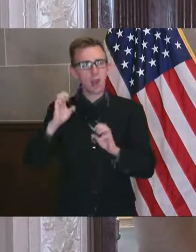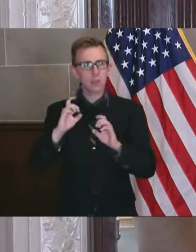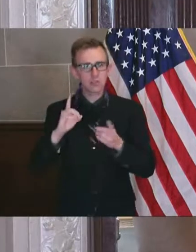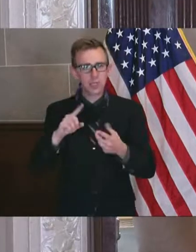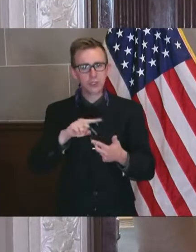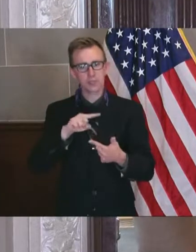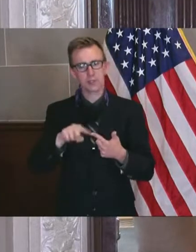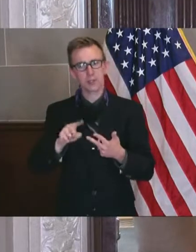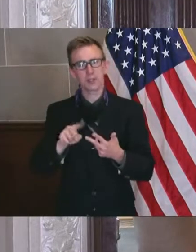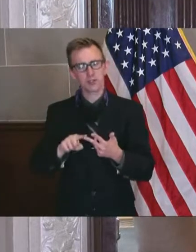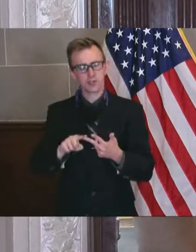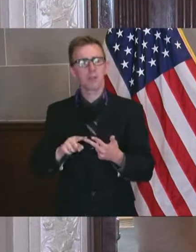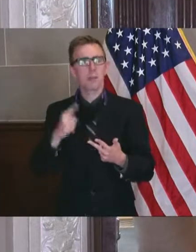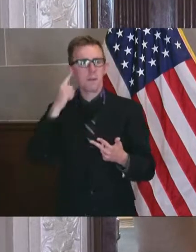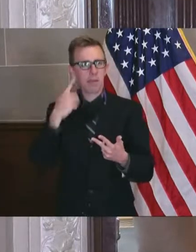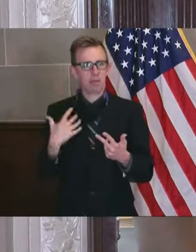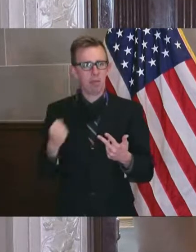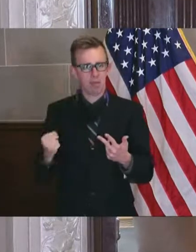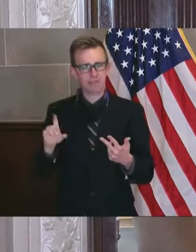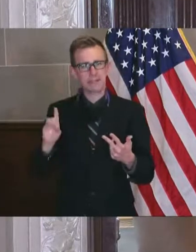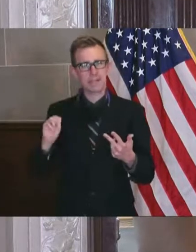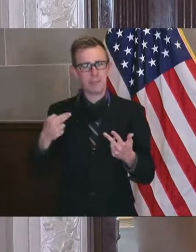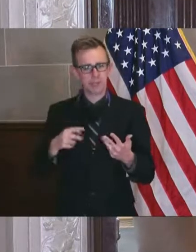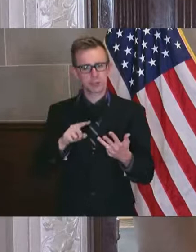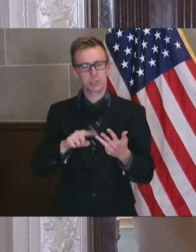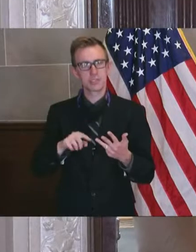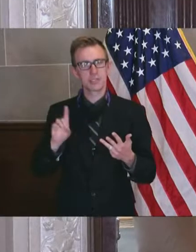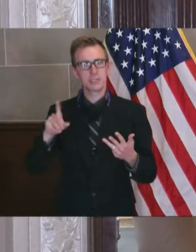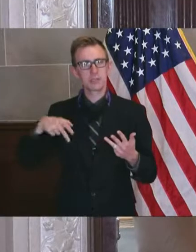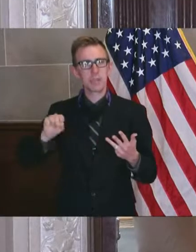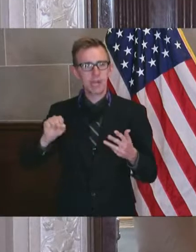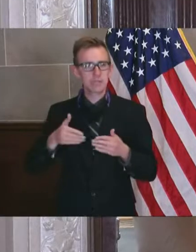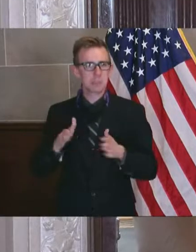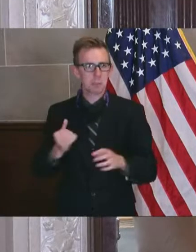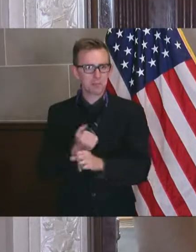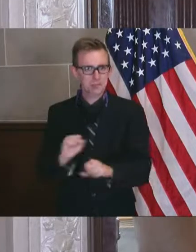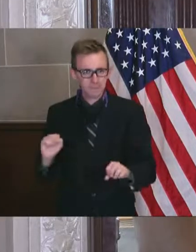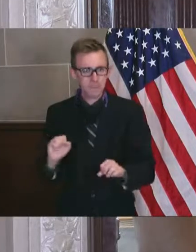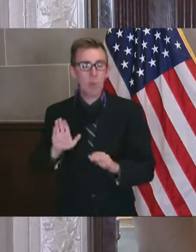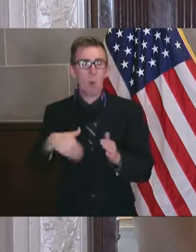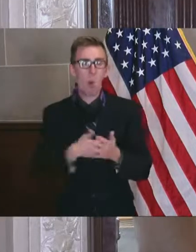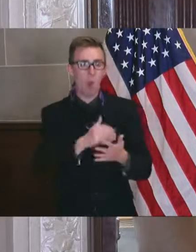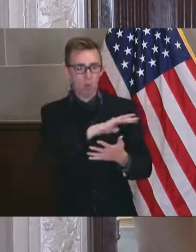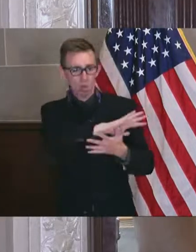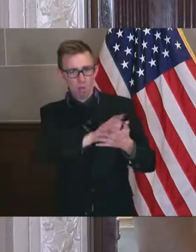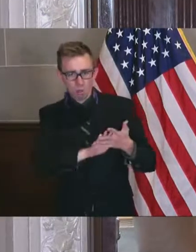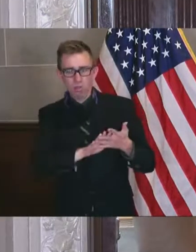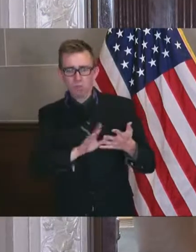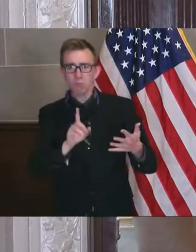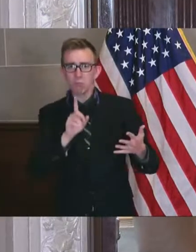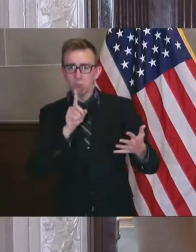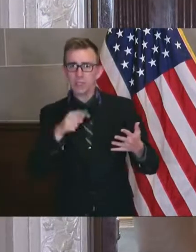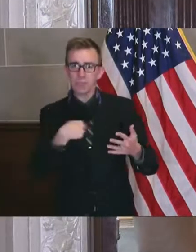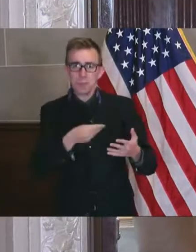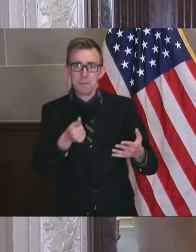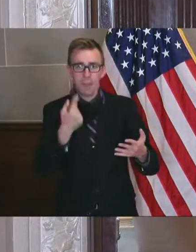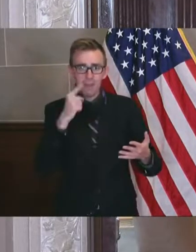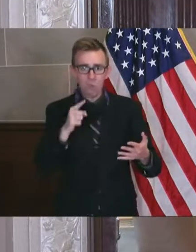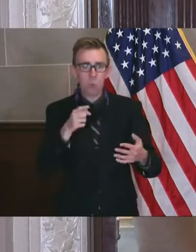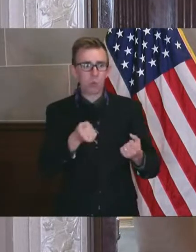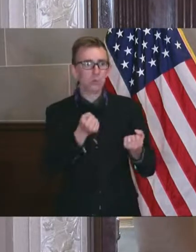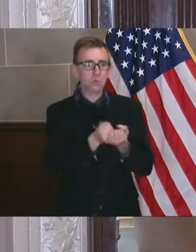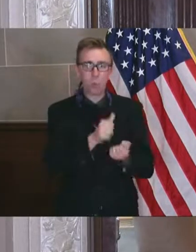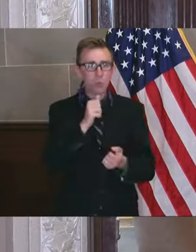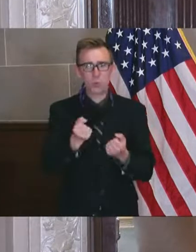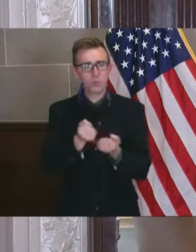It will compete against mental health and public safety. All of those things are a reality, whether you support or whether you don't.